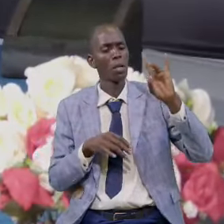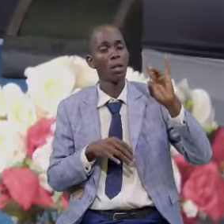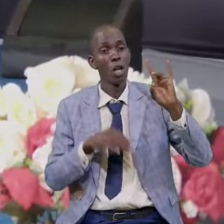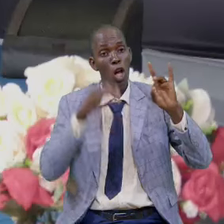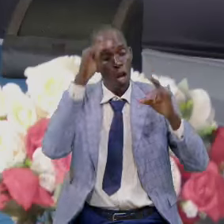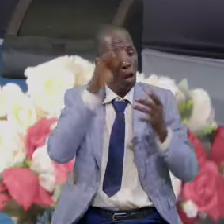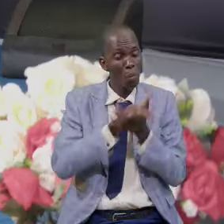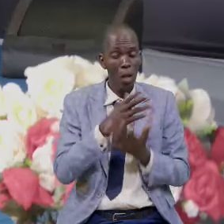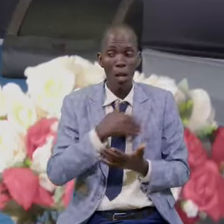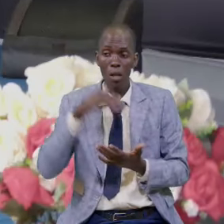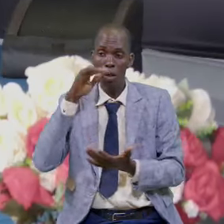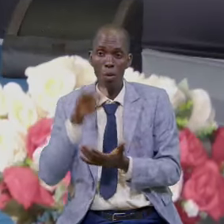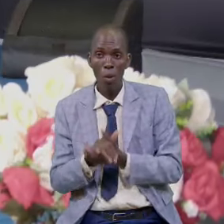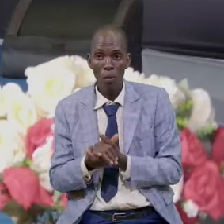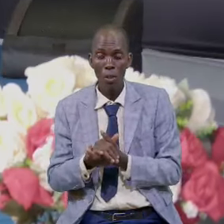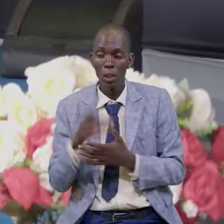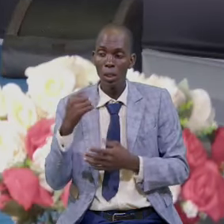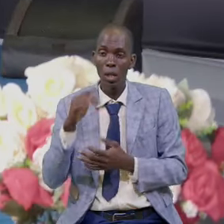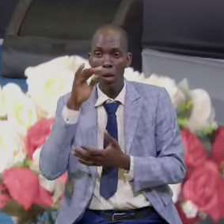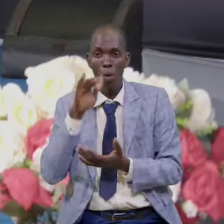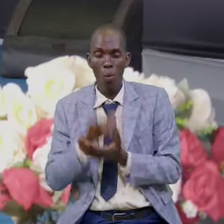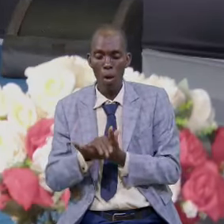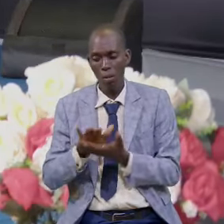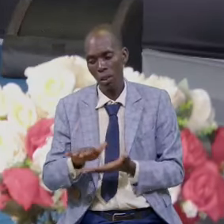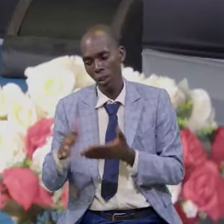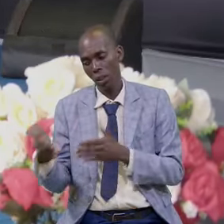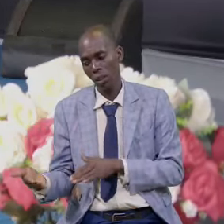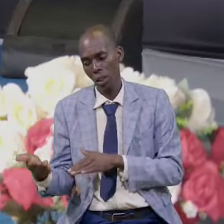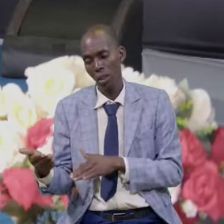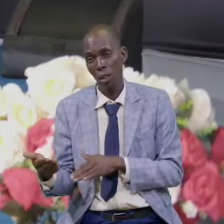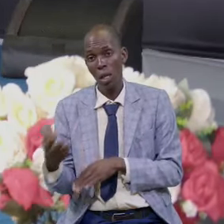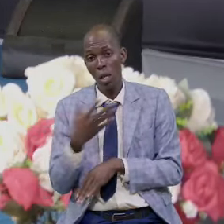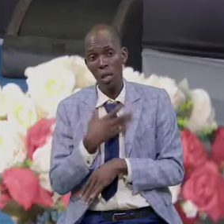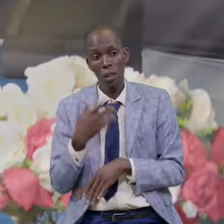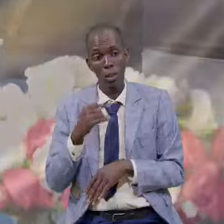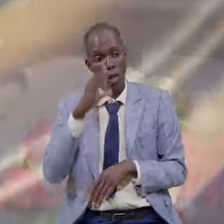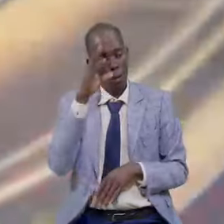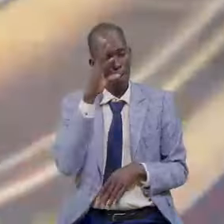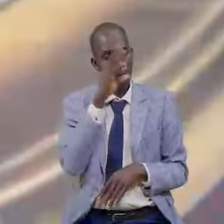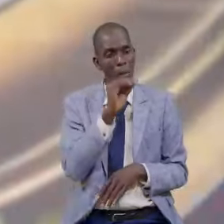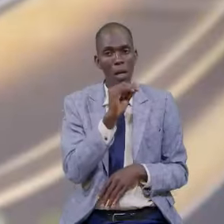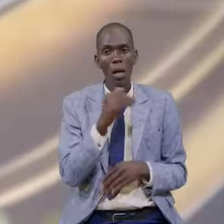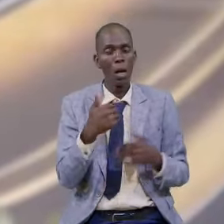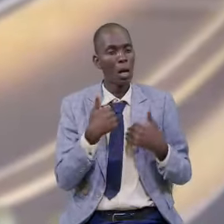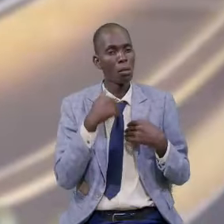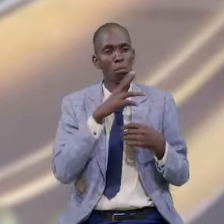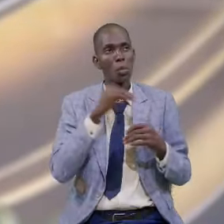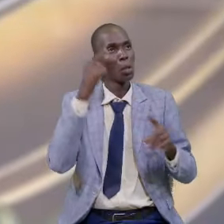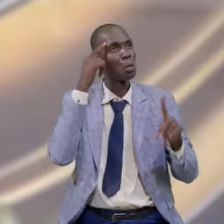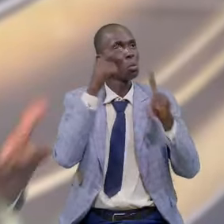wife. The wife dies, and the man has no goal, nothing to push